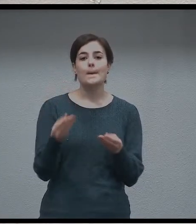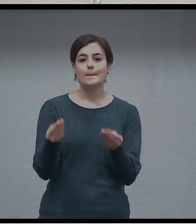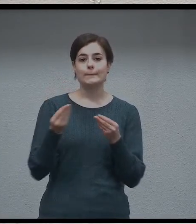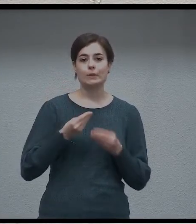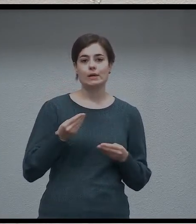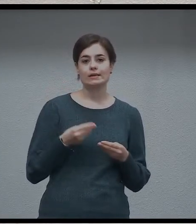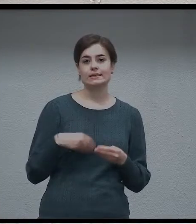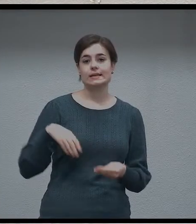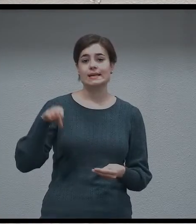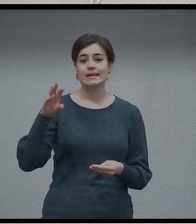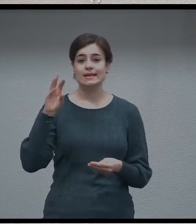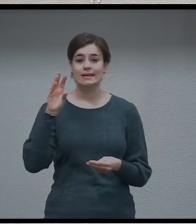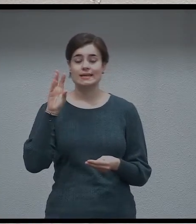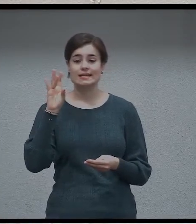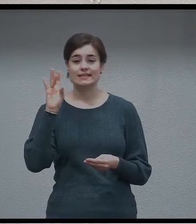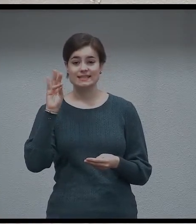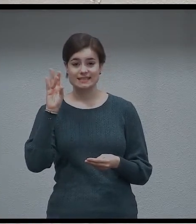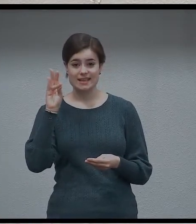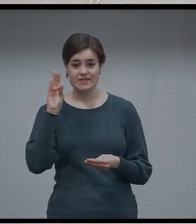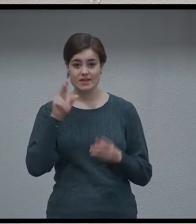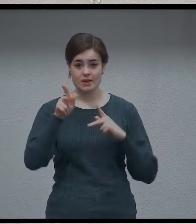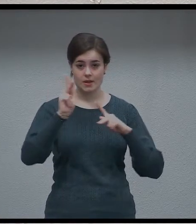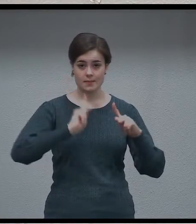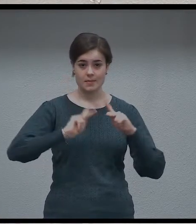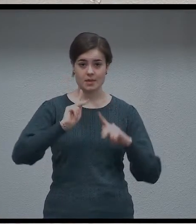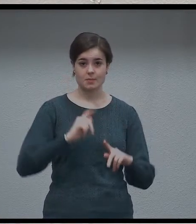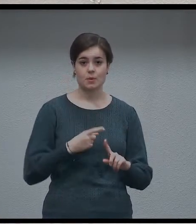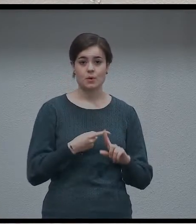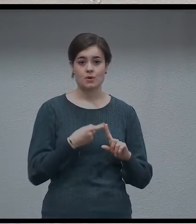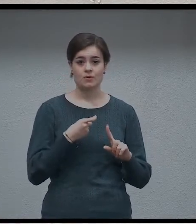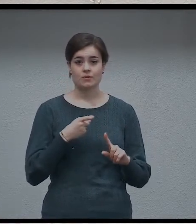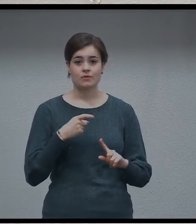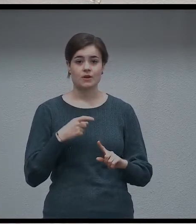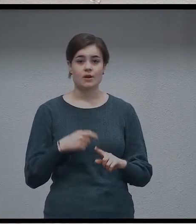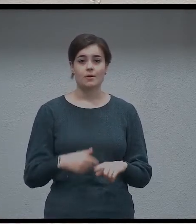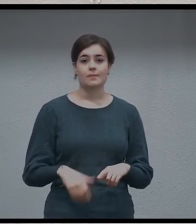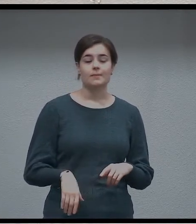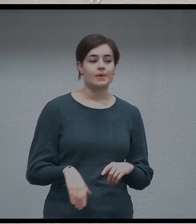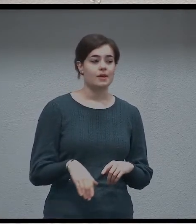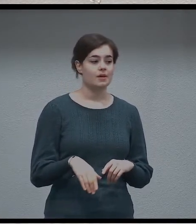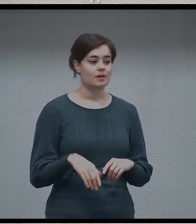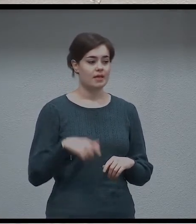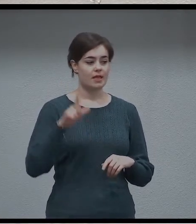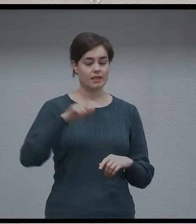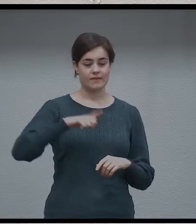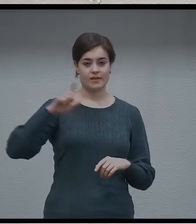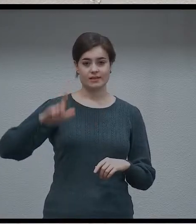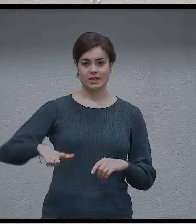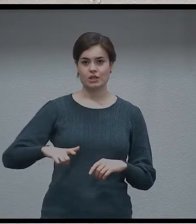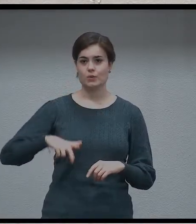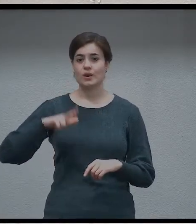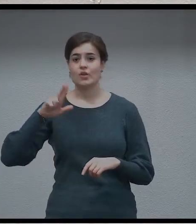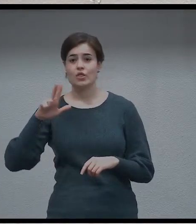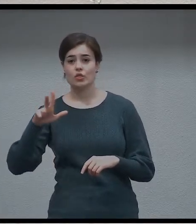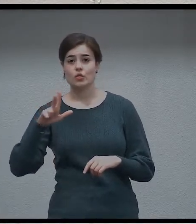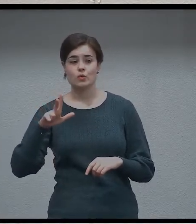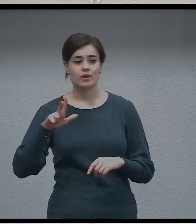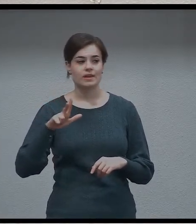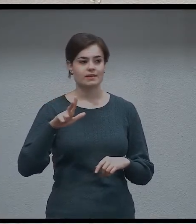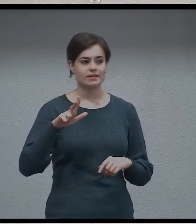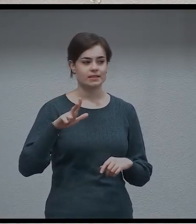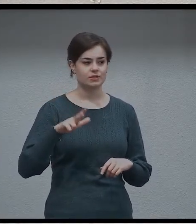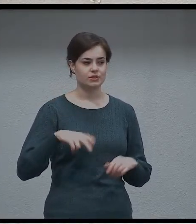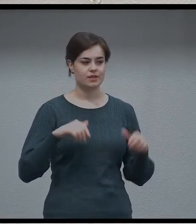in Leveland. And what an incredible blessing they were. Even teenagers. There were 3 teenagers. They were a blessing. No, they